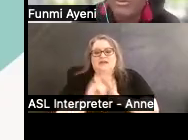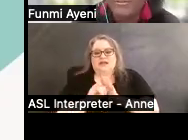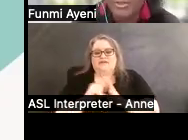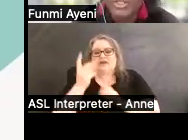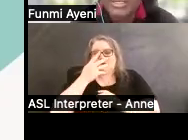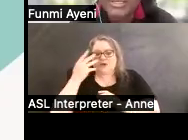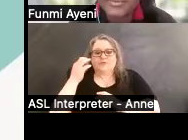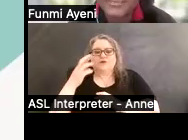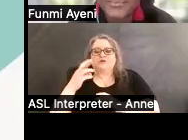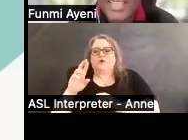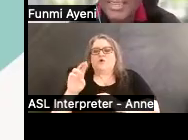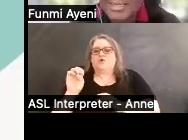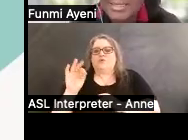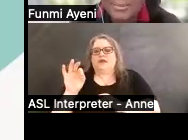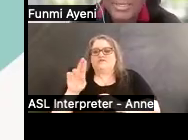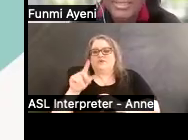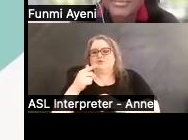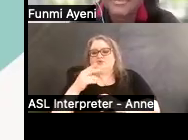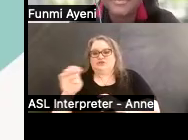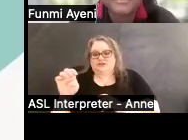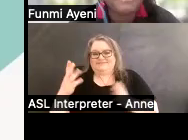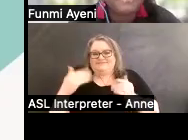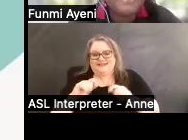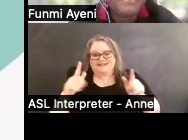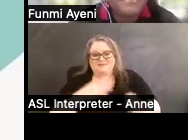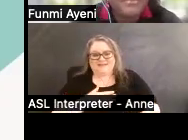and or refugees. Next slide, please.